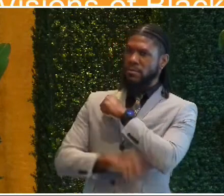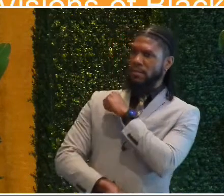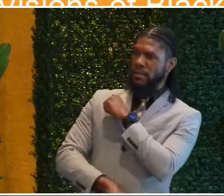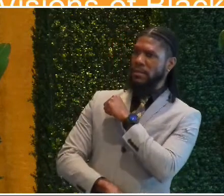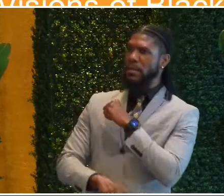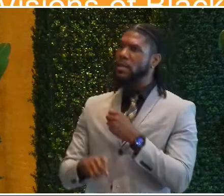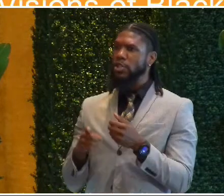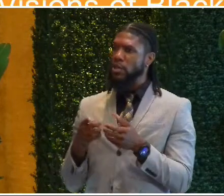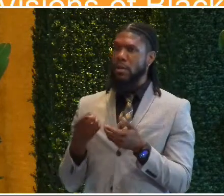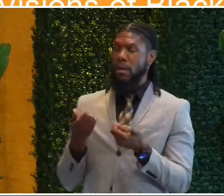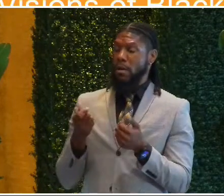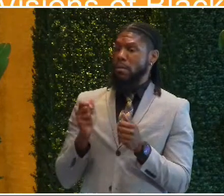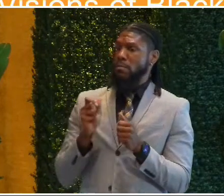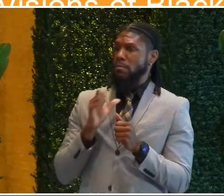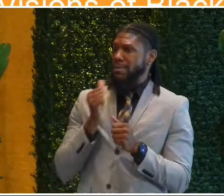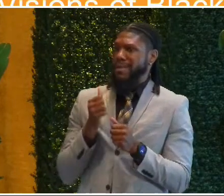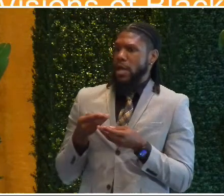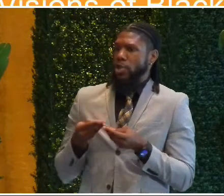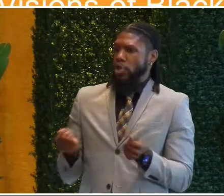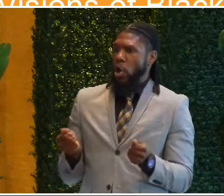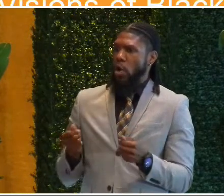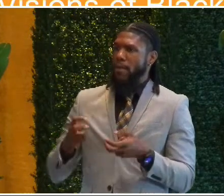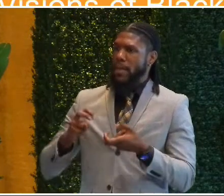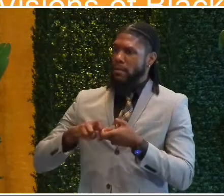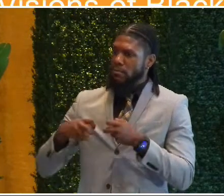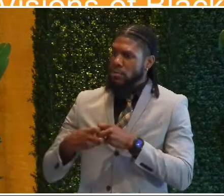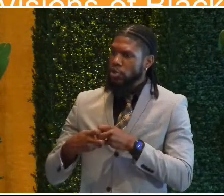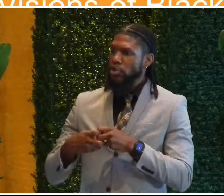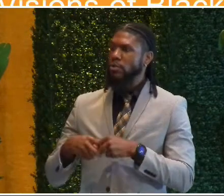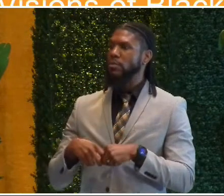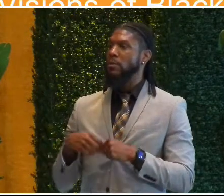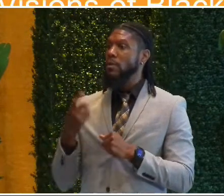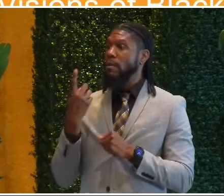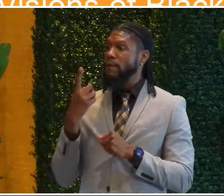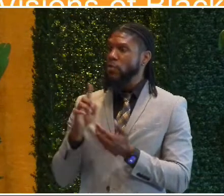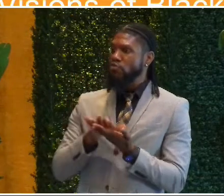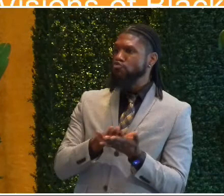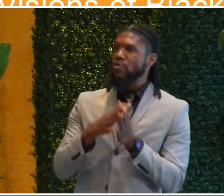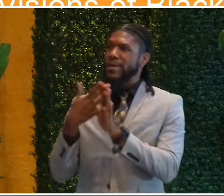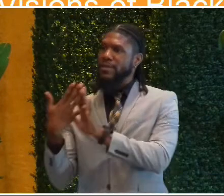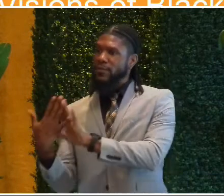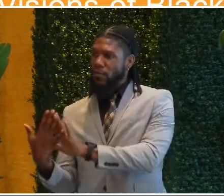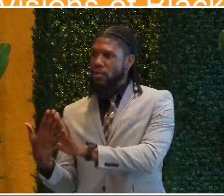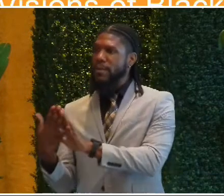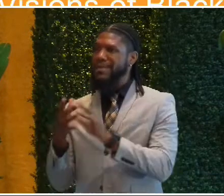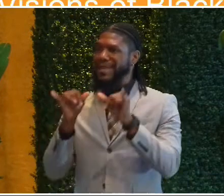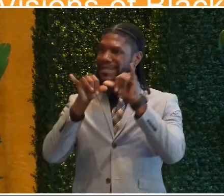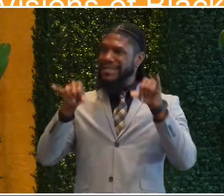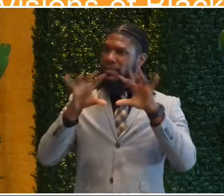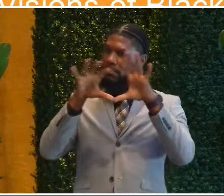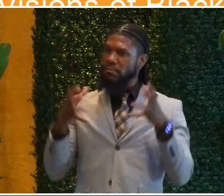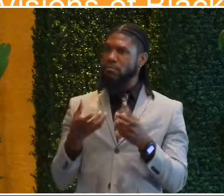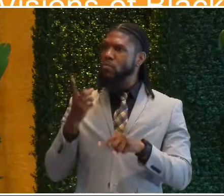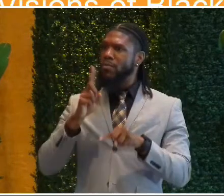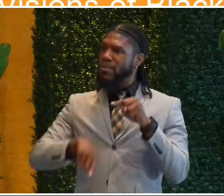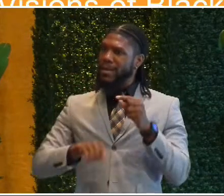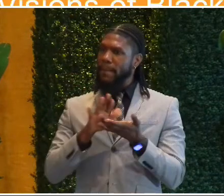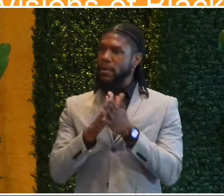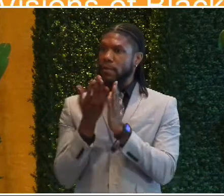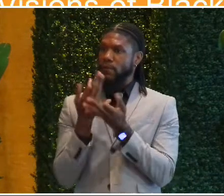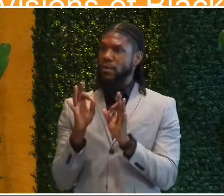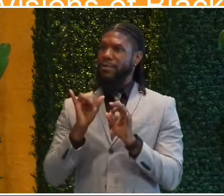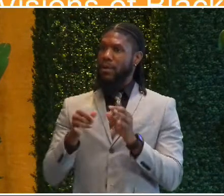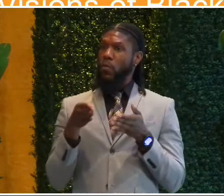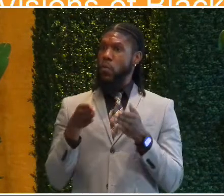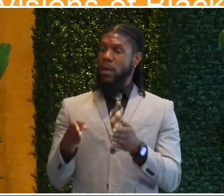issue, does not get to the root of transforming the violences of that system. So we're not going to get free that way, and we're also not going to get